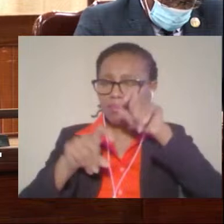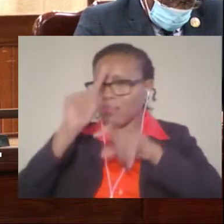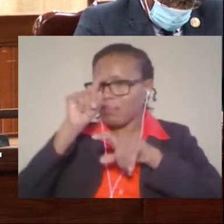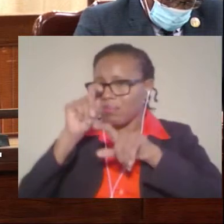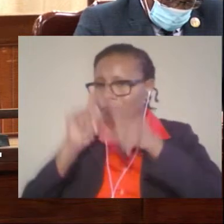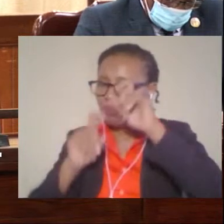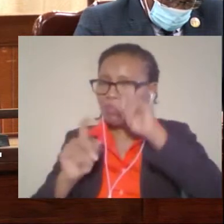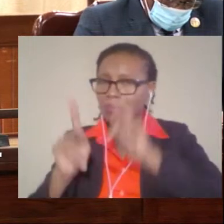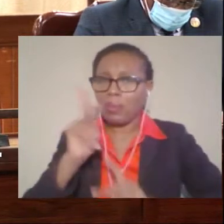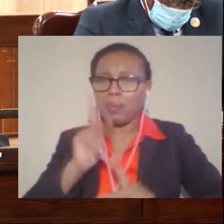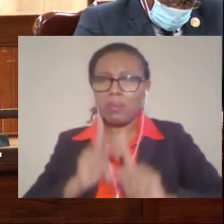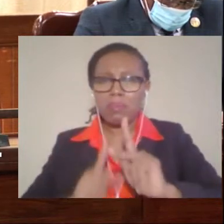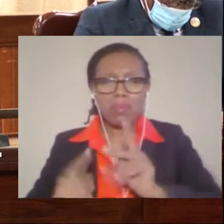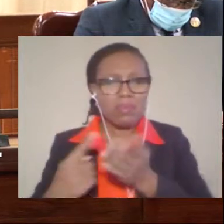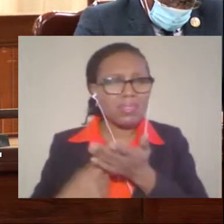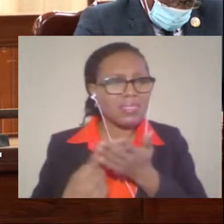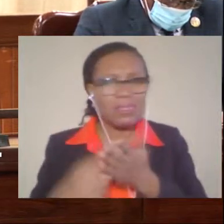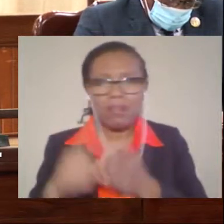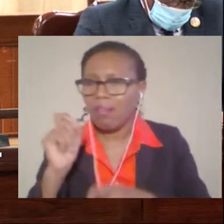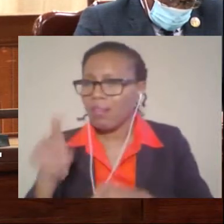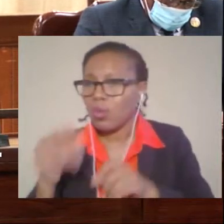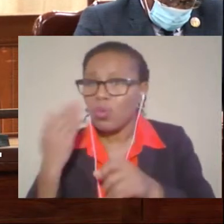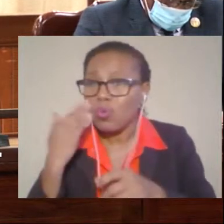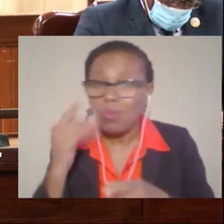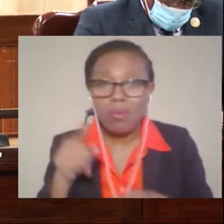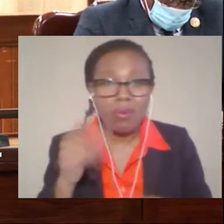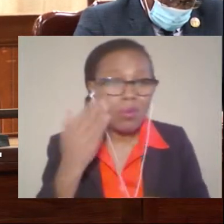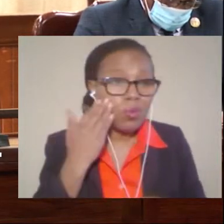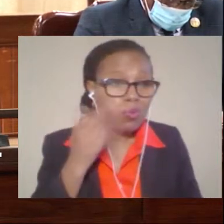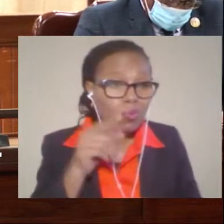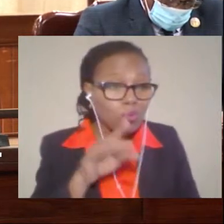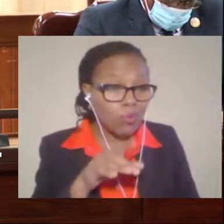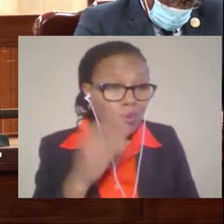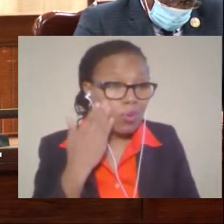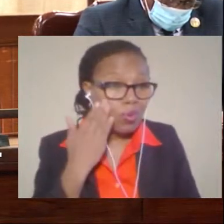These questions have not been answered.